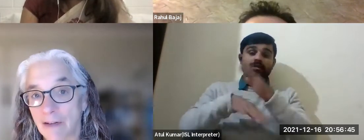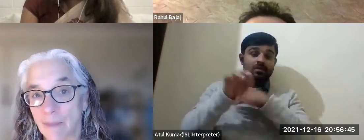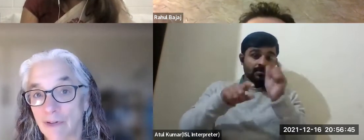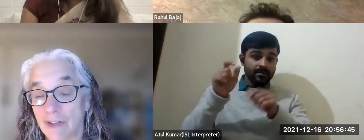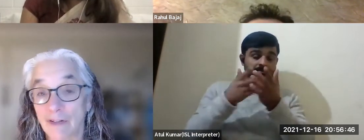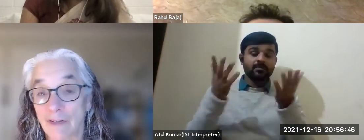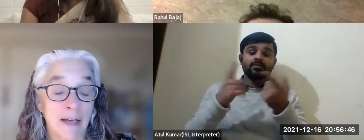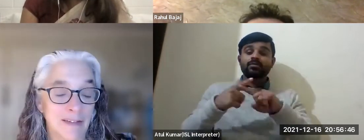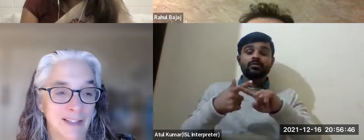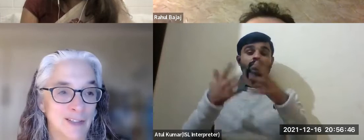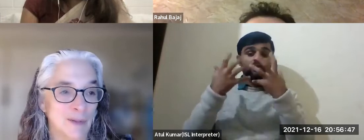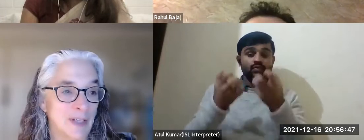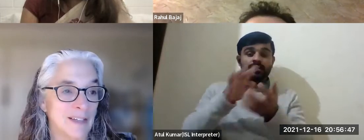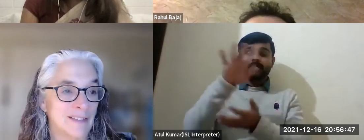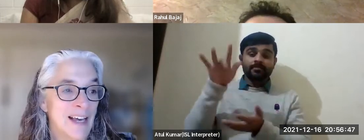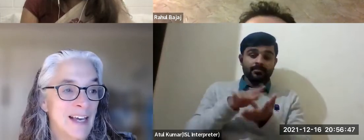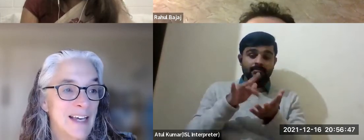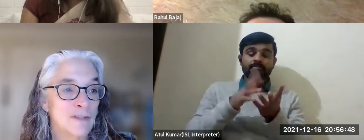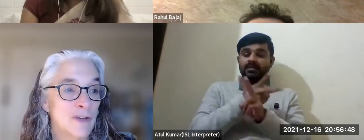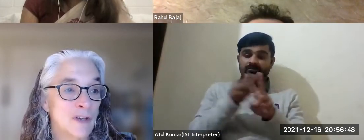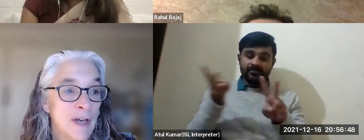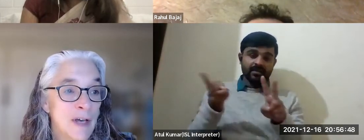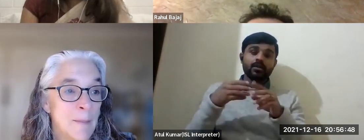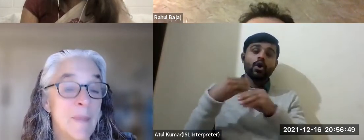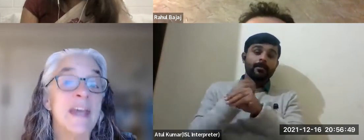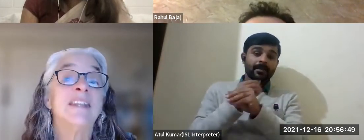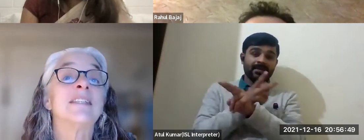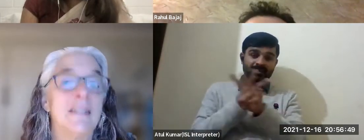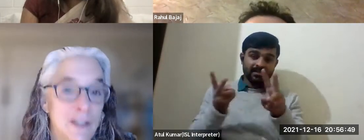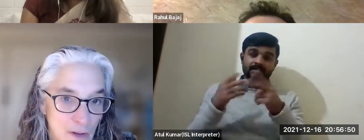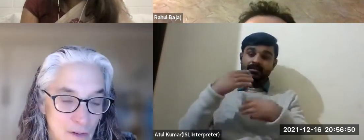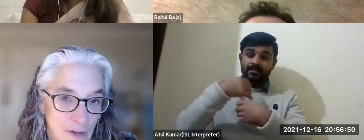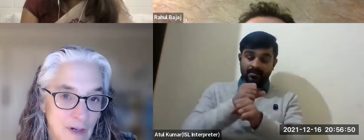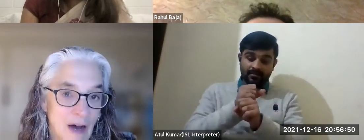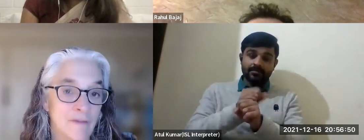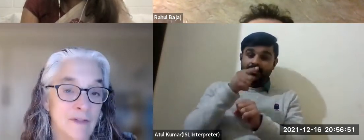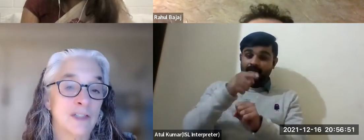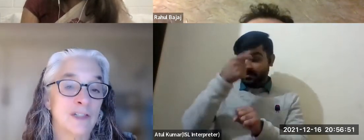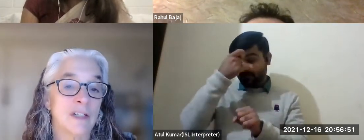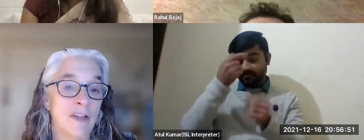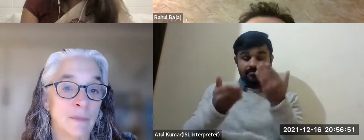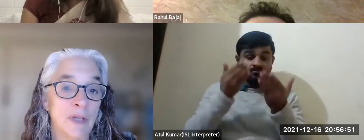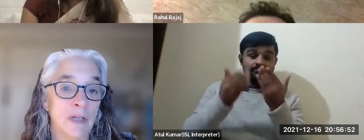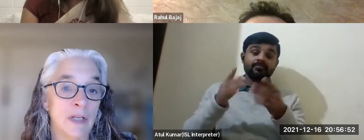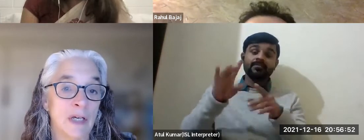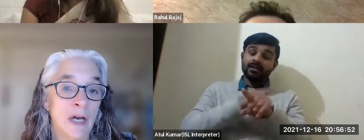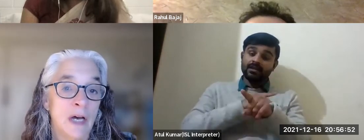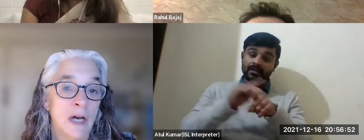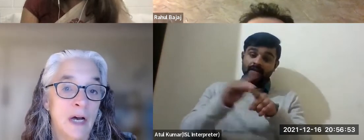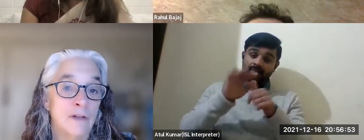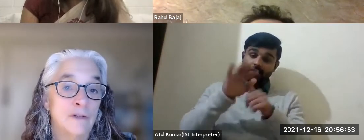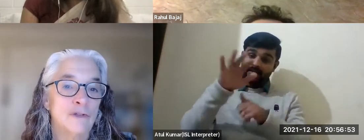as experts in the space like Shilpi is to make this issue of digital